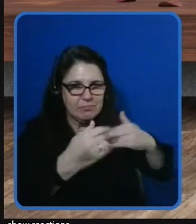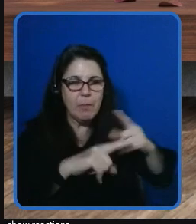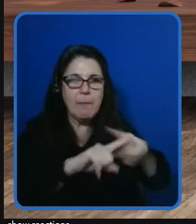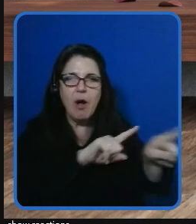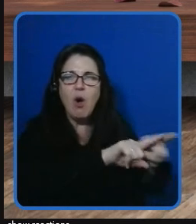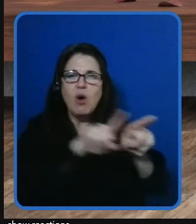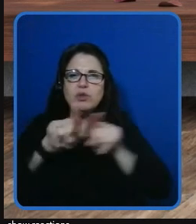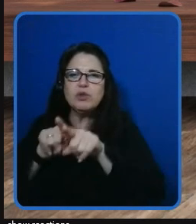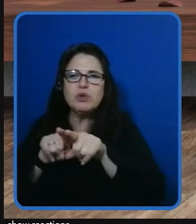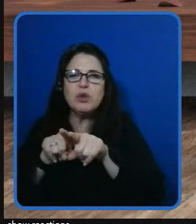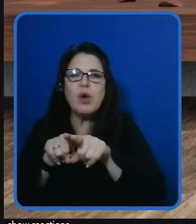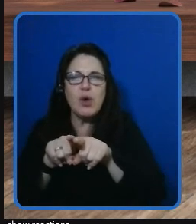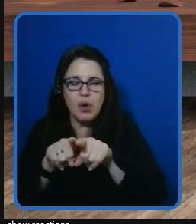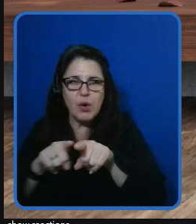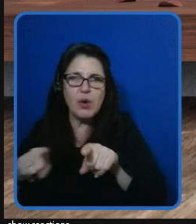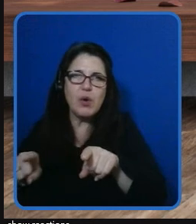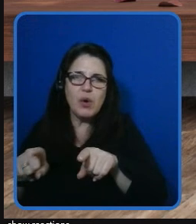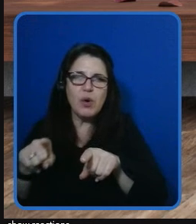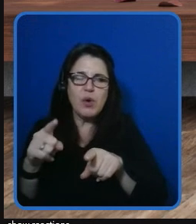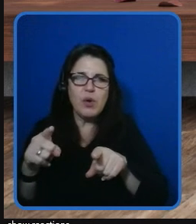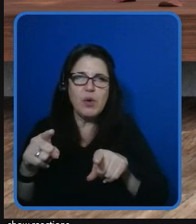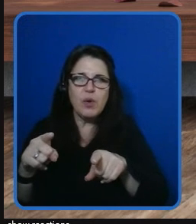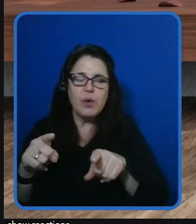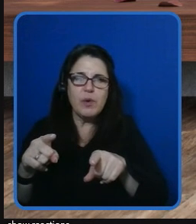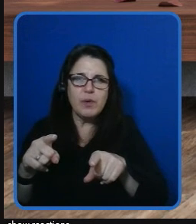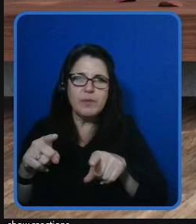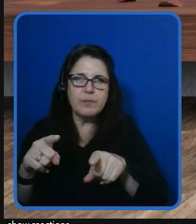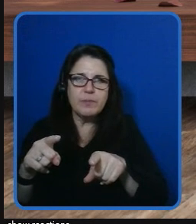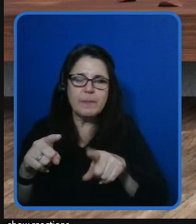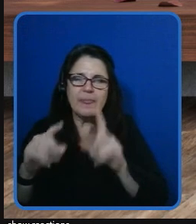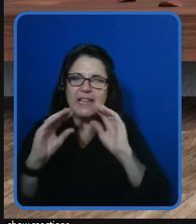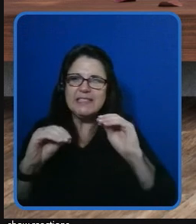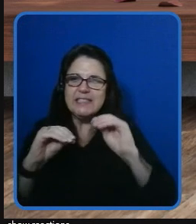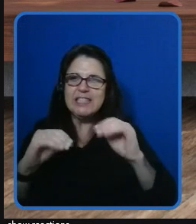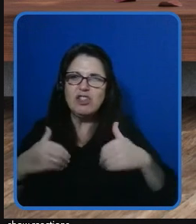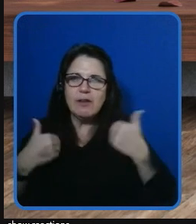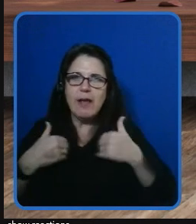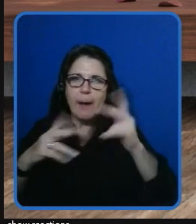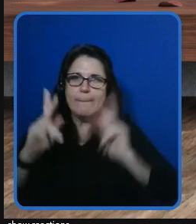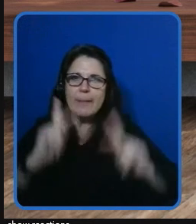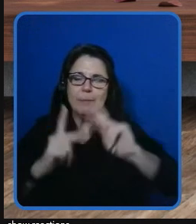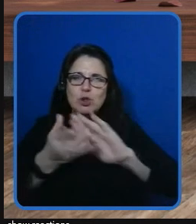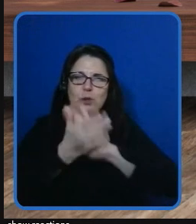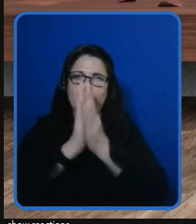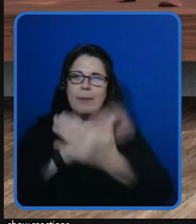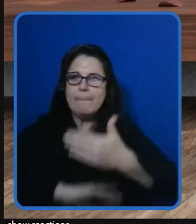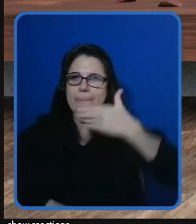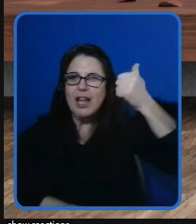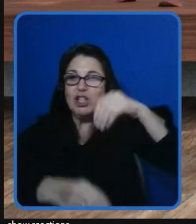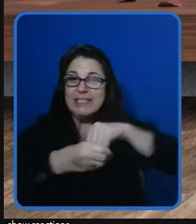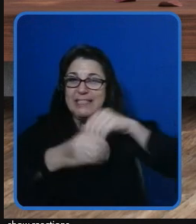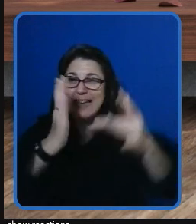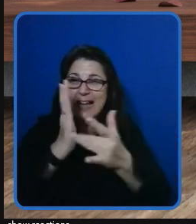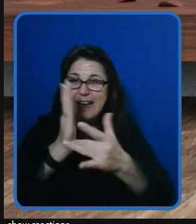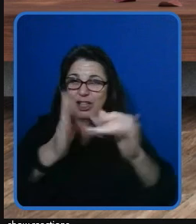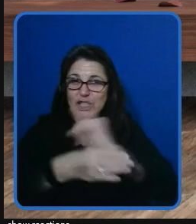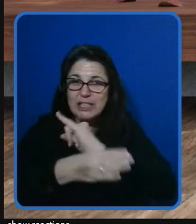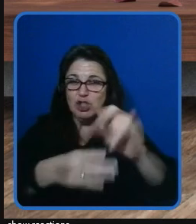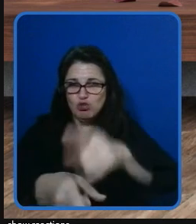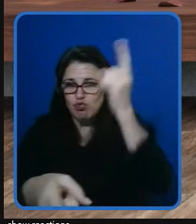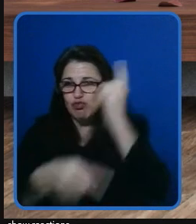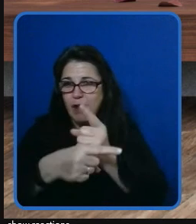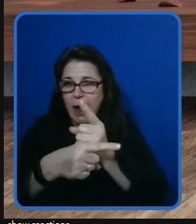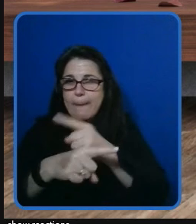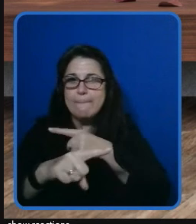in your report is really saying, let's educate young people to be better in terms of computers and tech. Completely agree, but